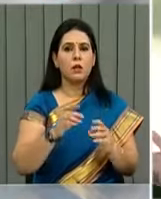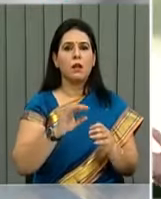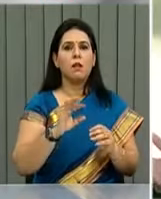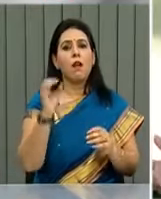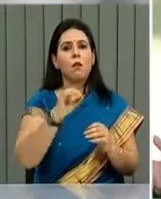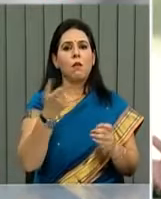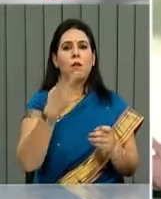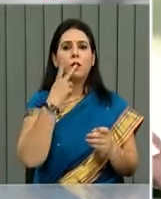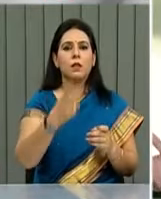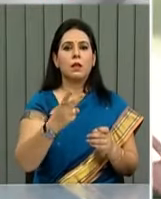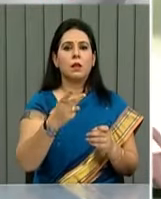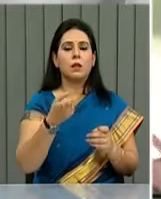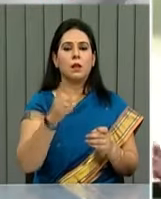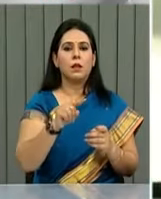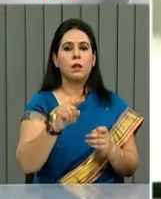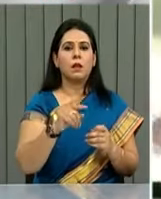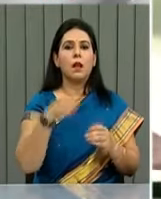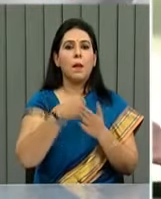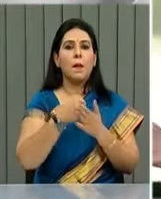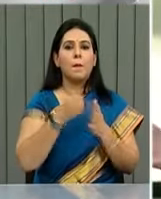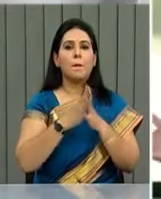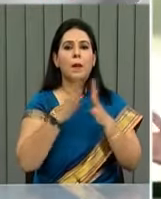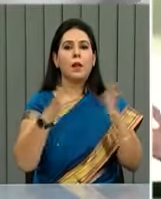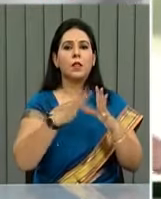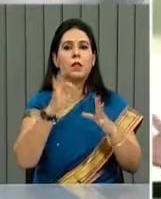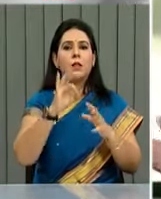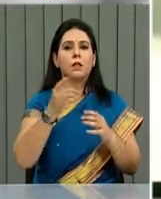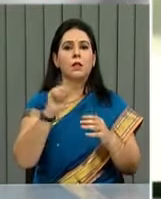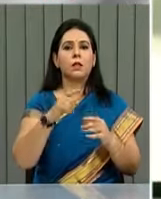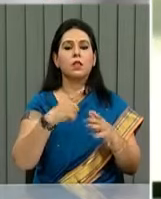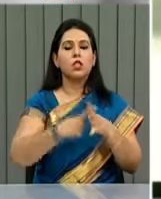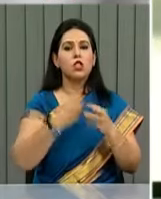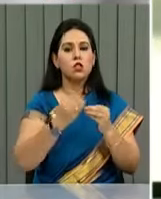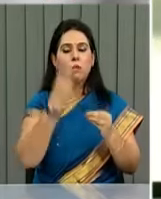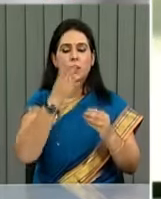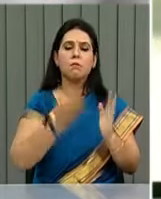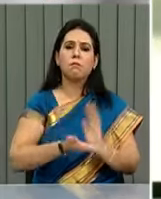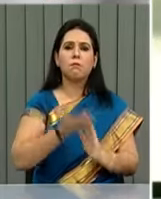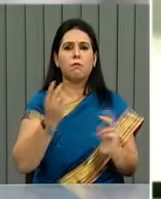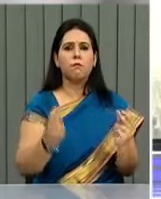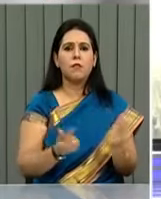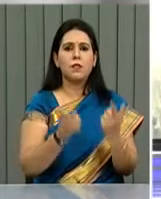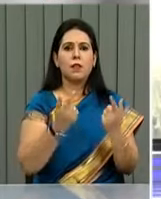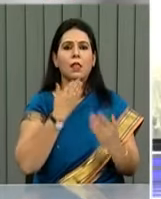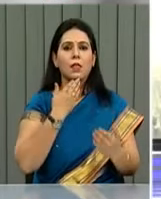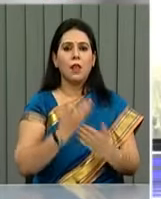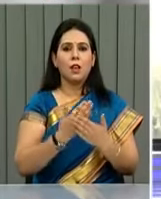obviously, there would be an impact on the larger economy and the jobs itself. Thank you very